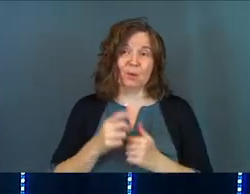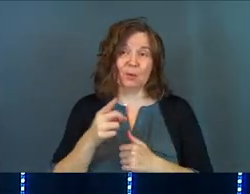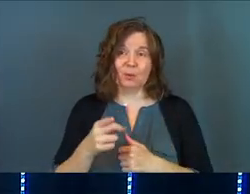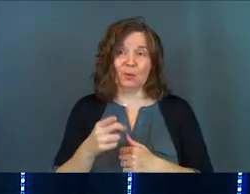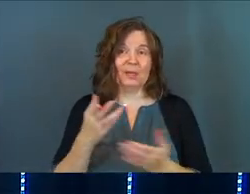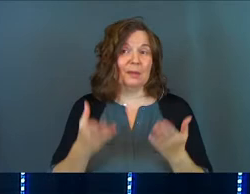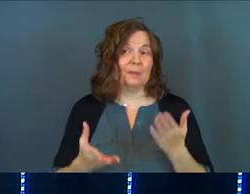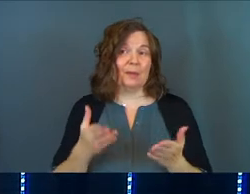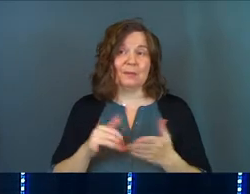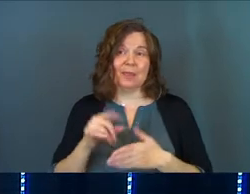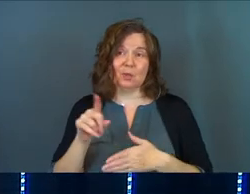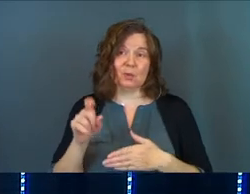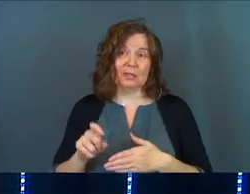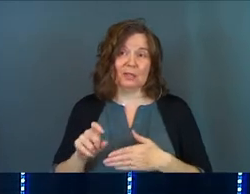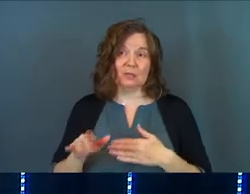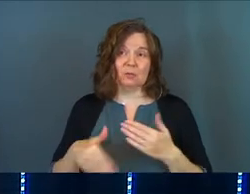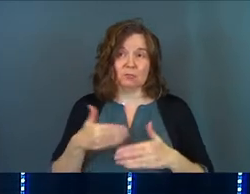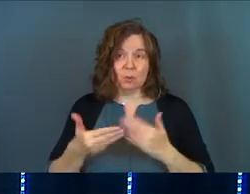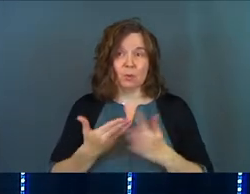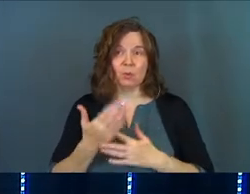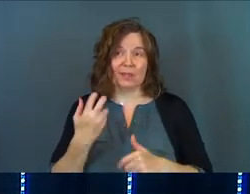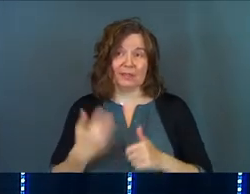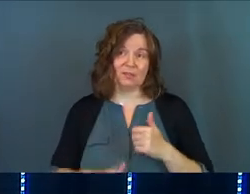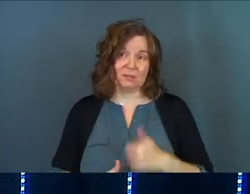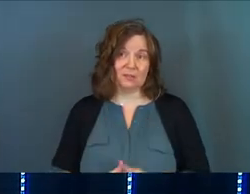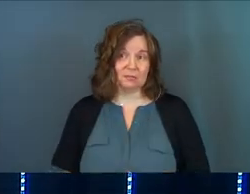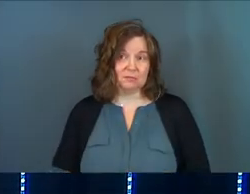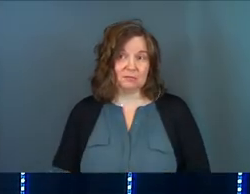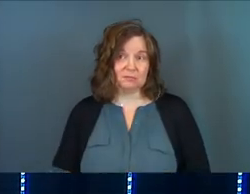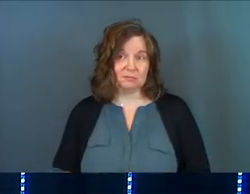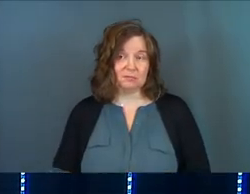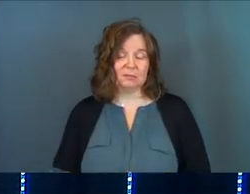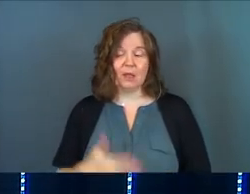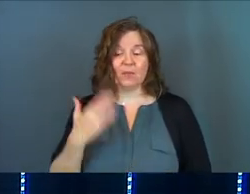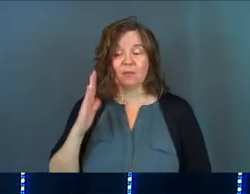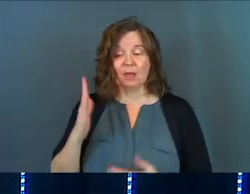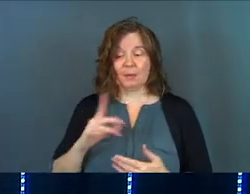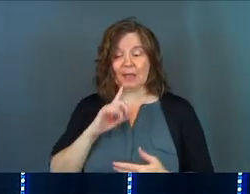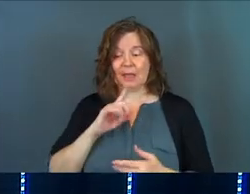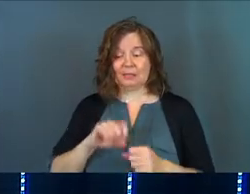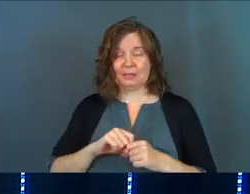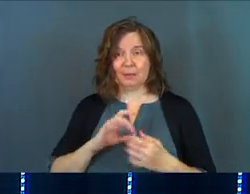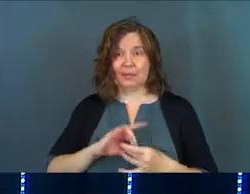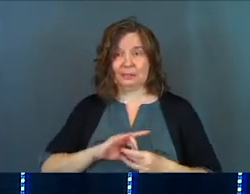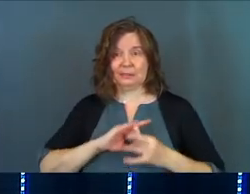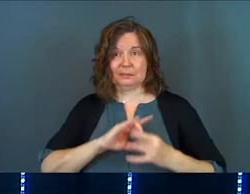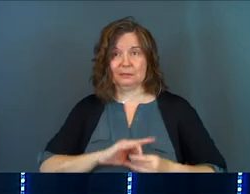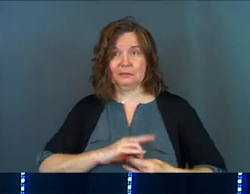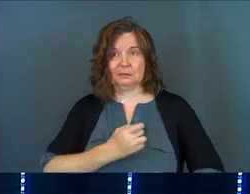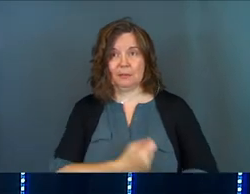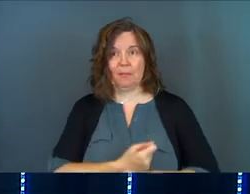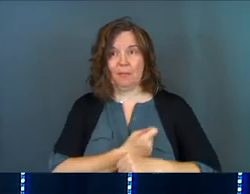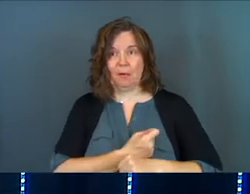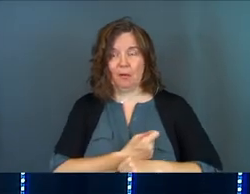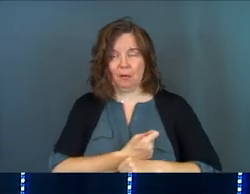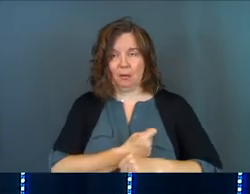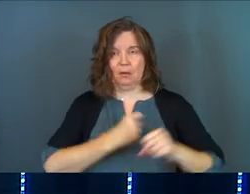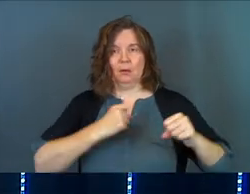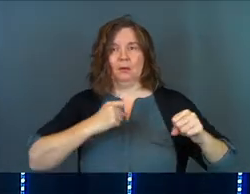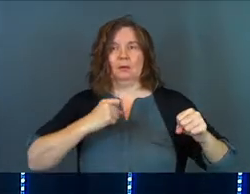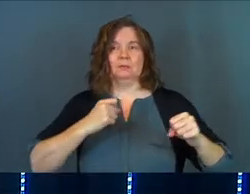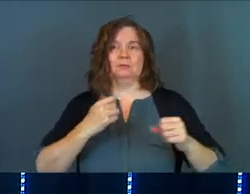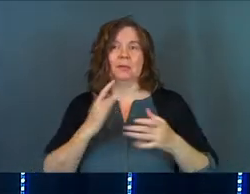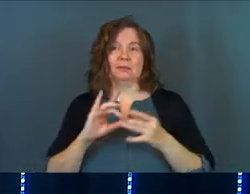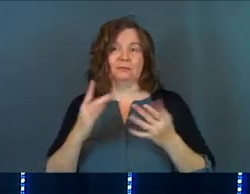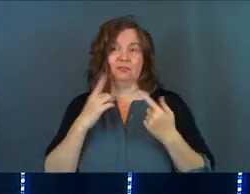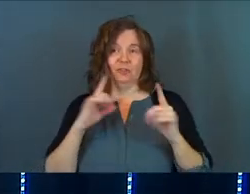with you, it may be that you need to walk through that difficulty and that God might actually break some bonds in your life and set some really